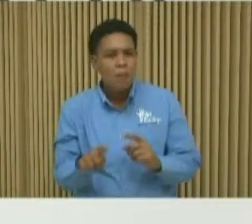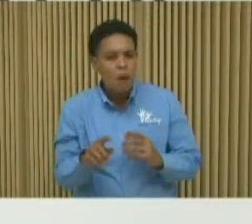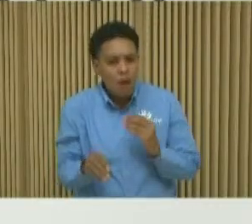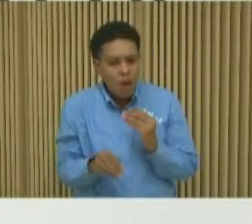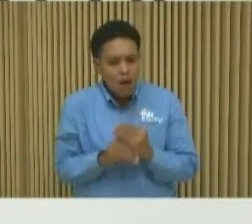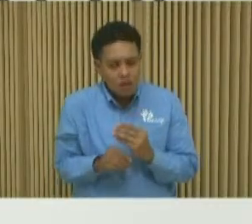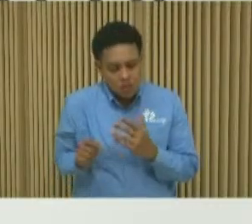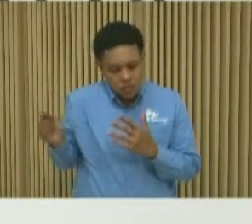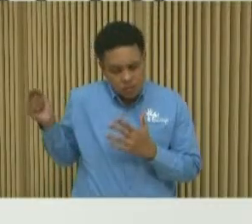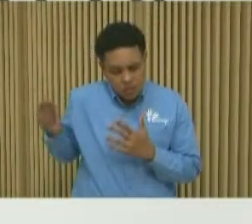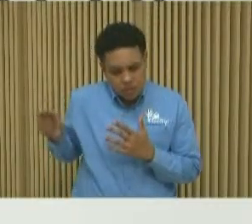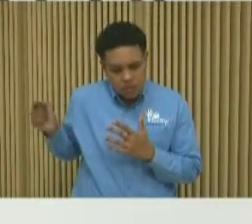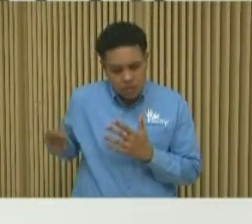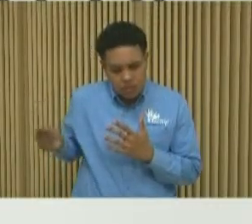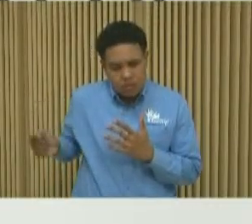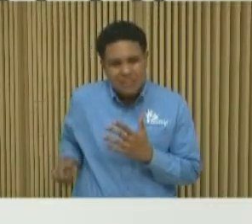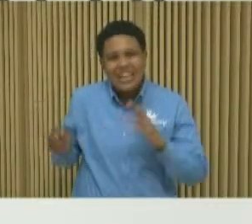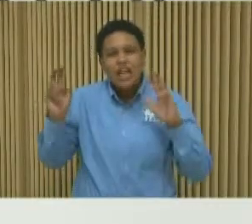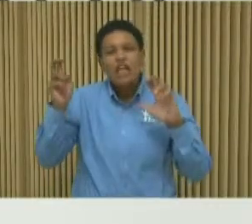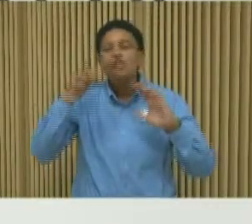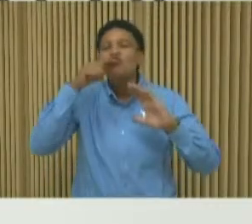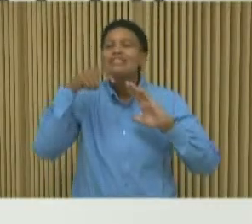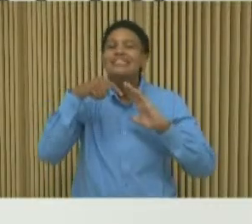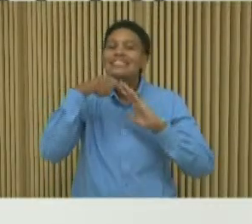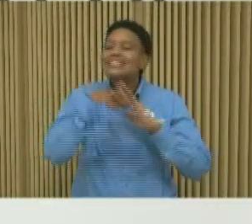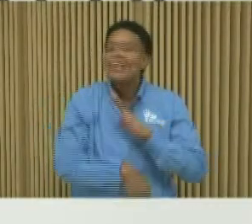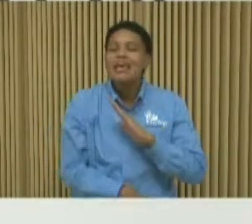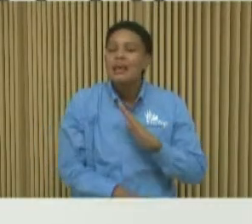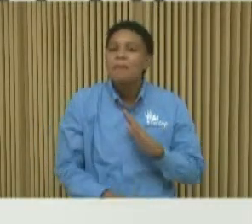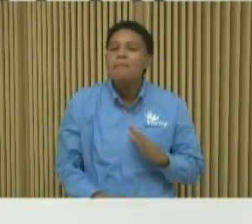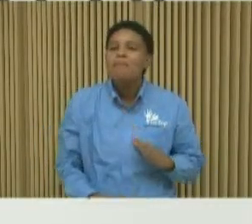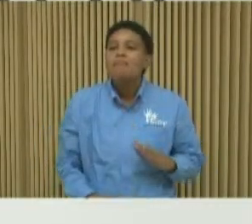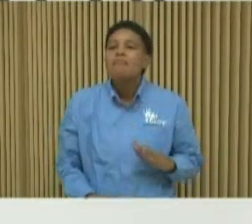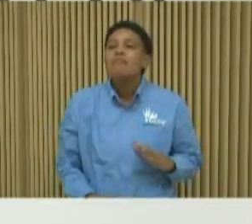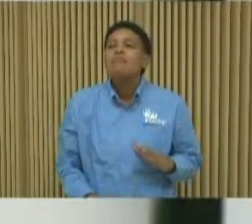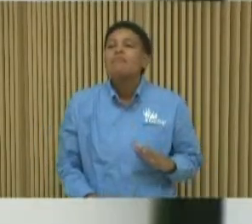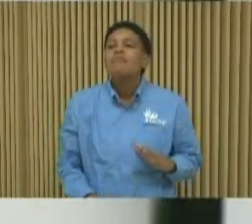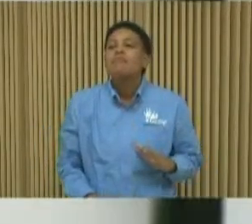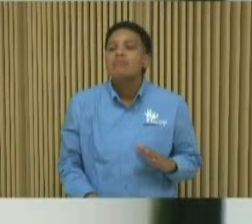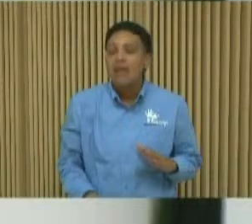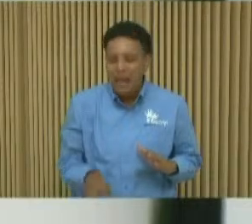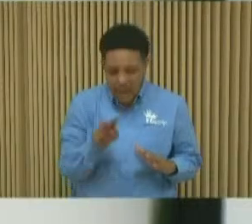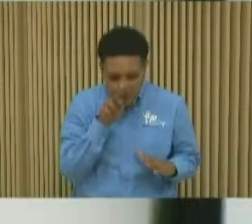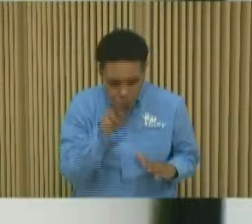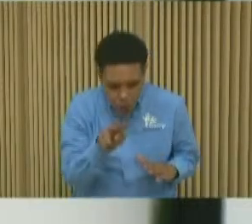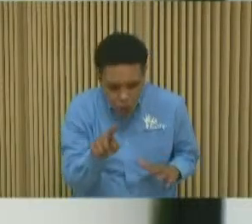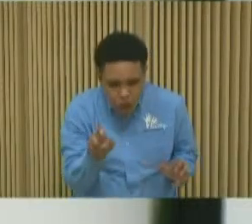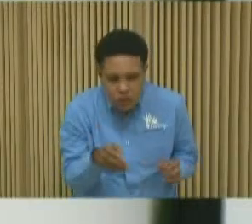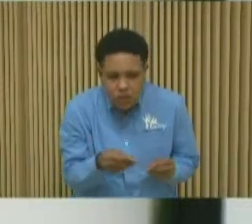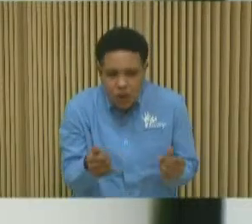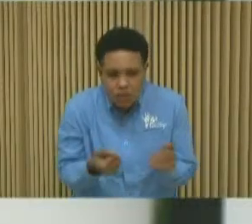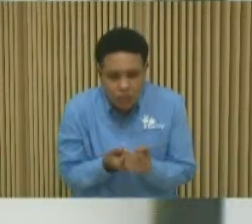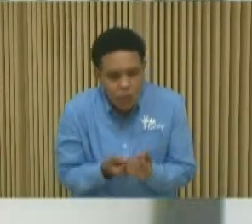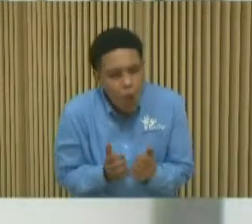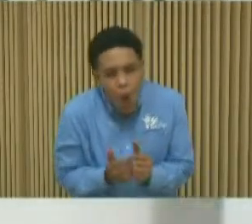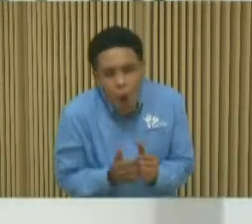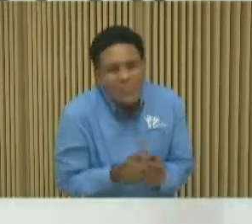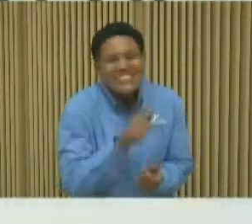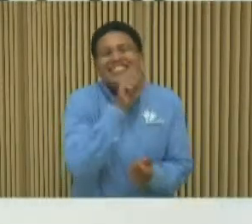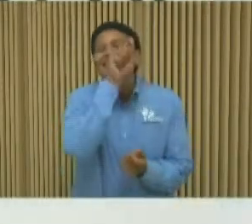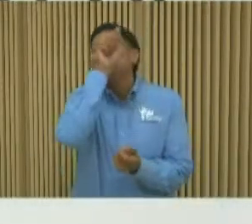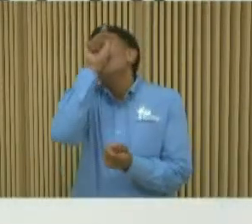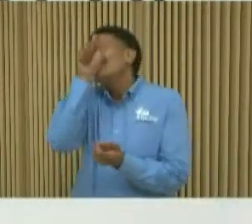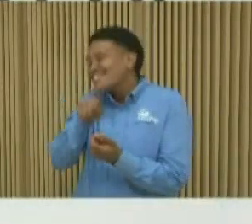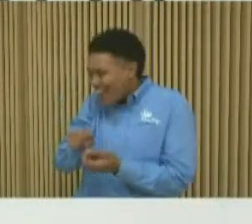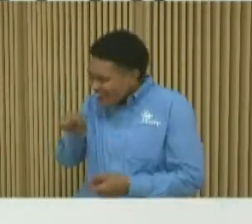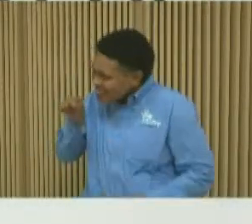issues that were deeper than just you had to address that. Exactly. Then. Okay. So a student might